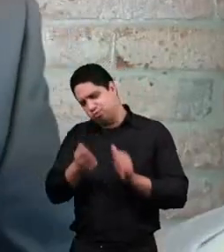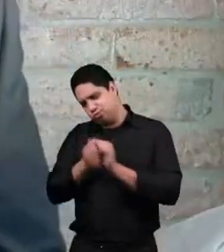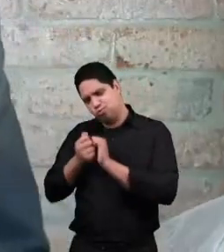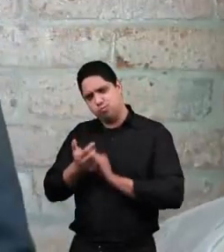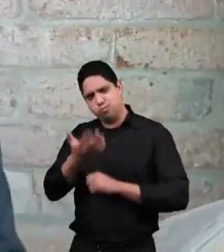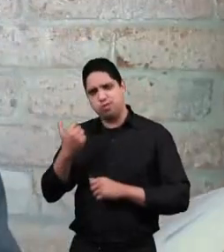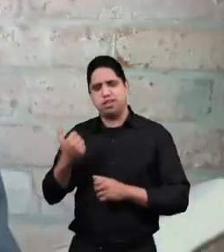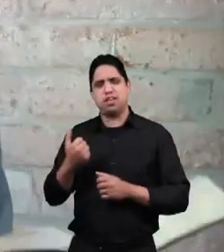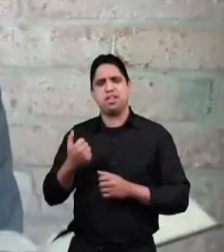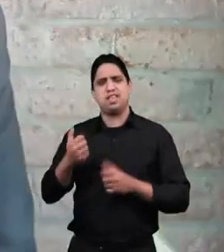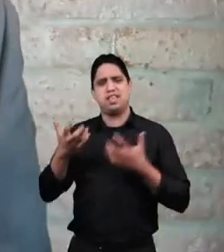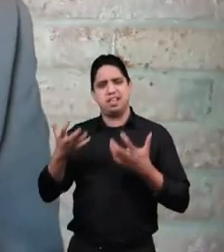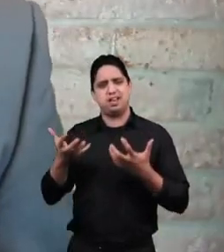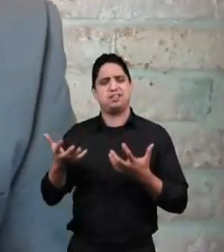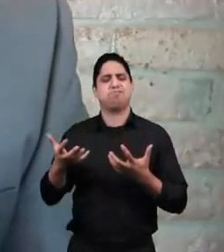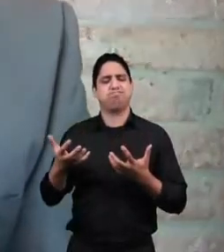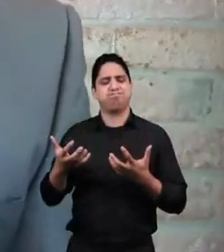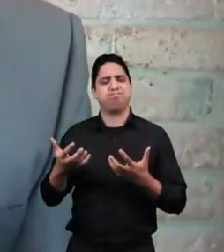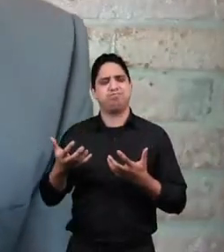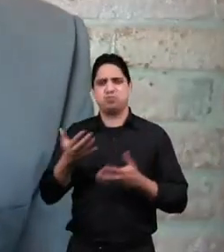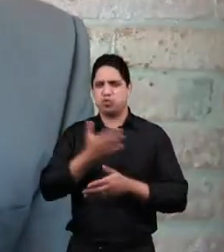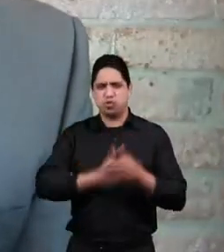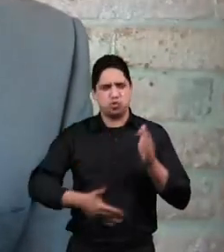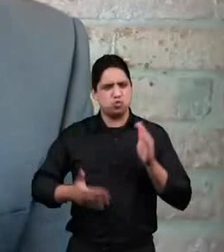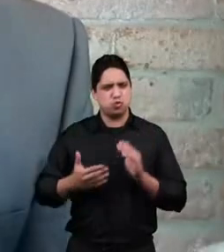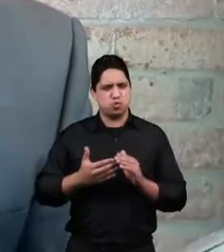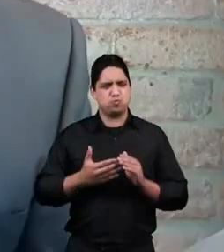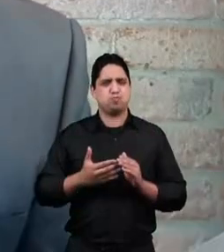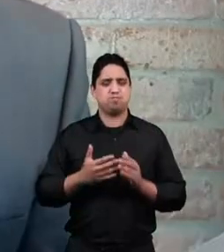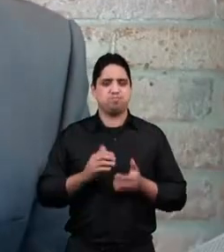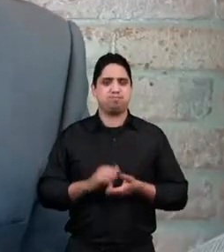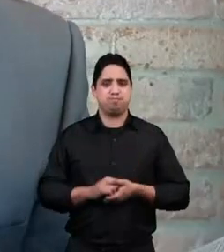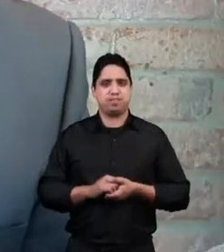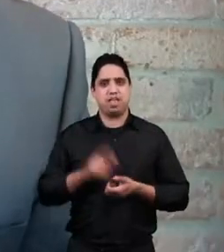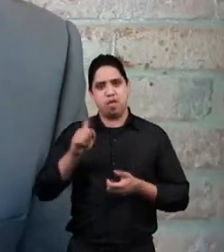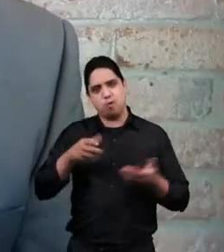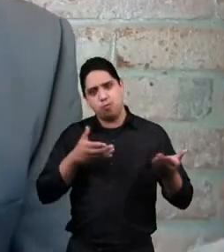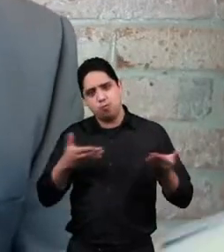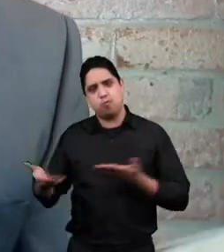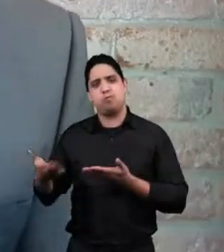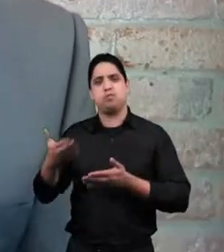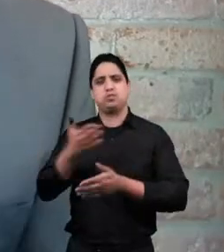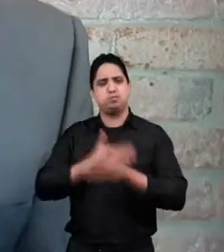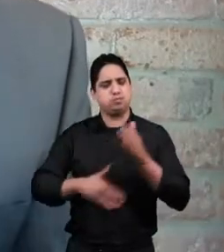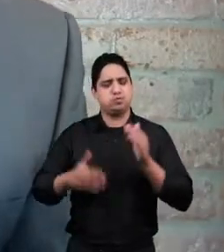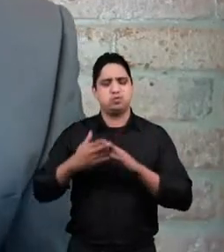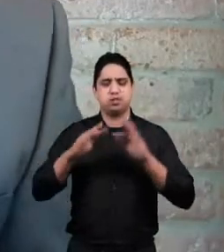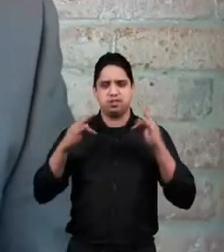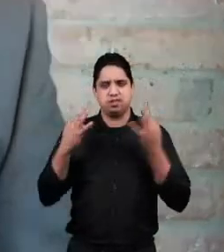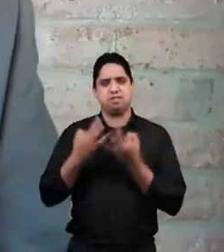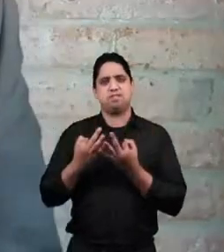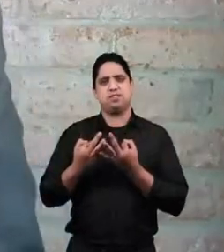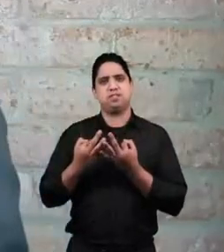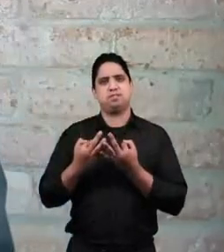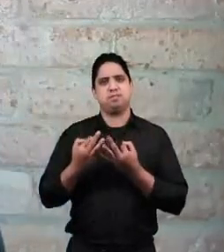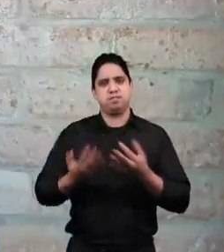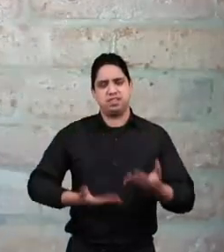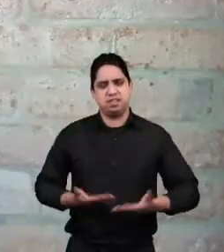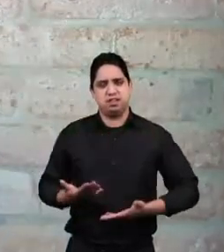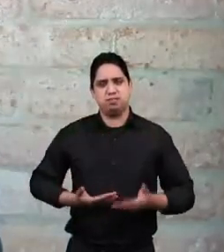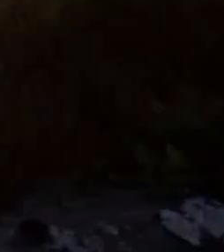to leave alone. It wants to take all. It's an invitation that it makes to you and to